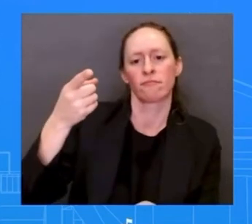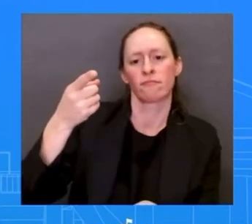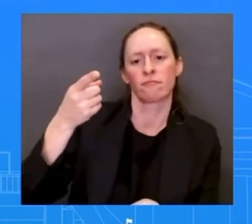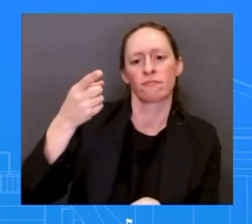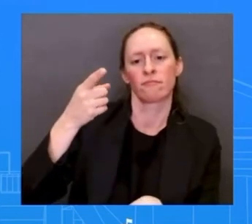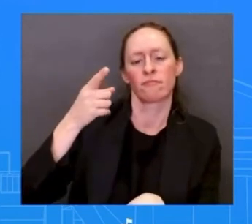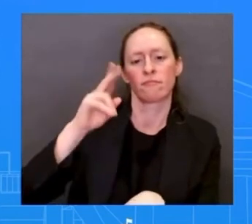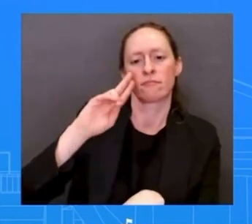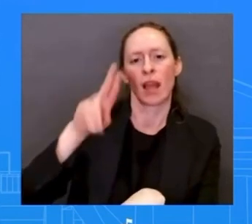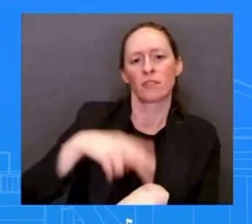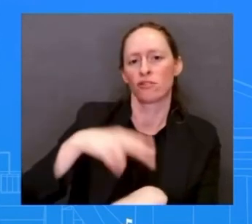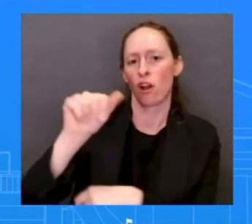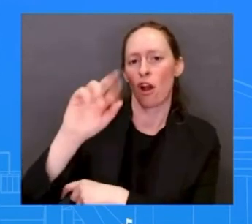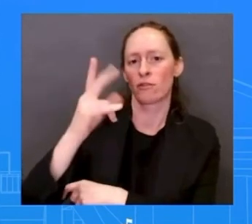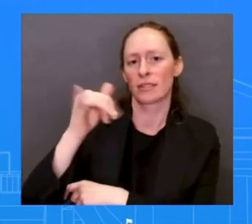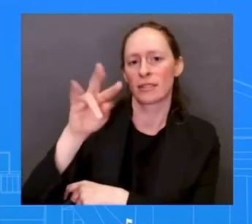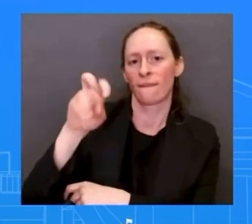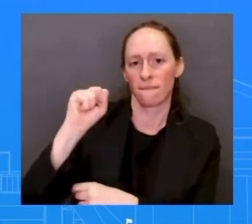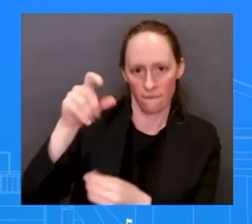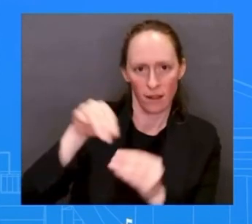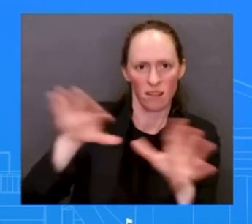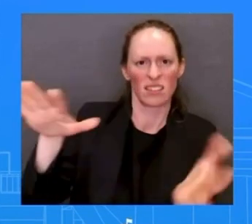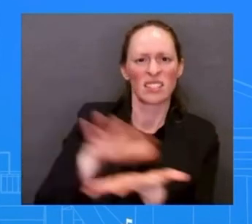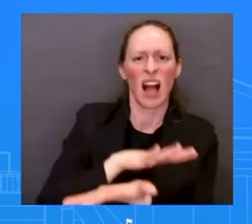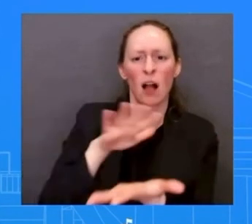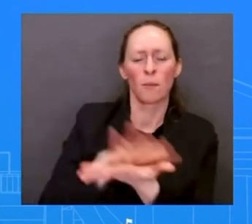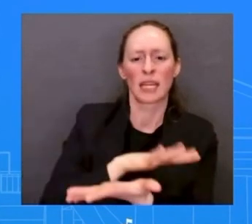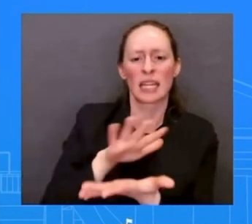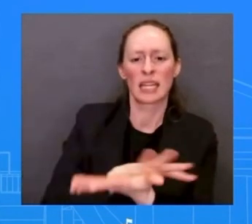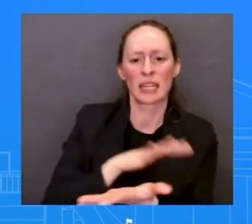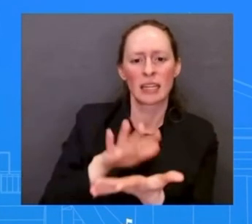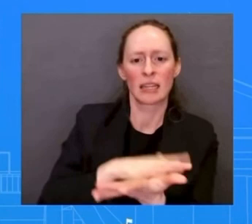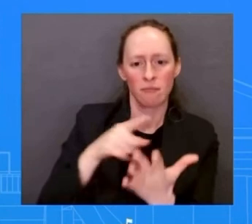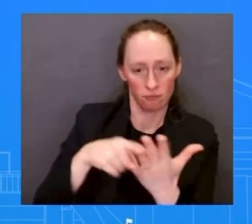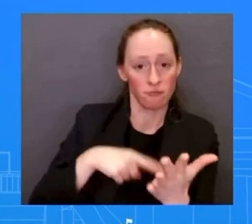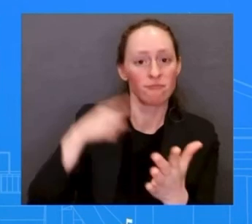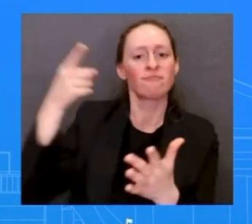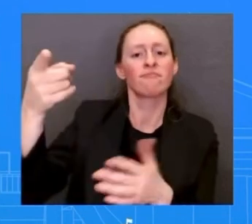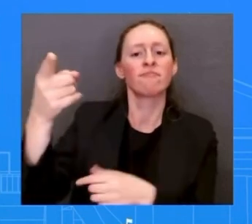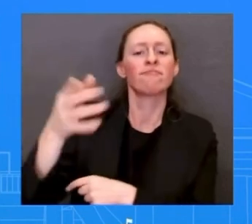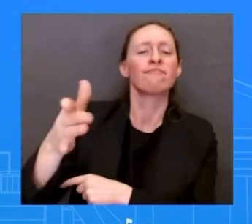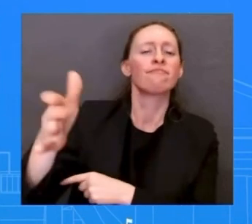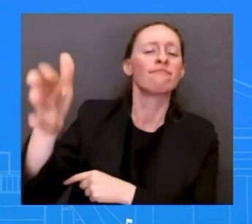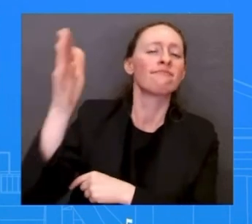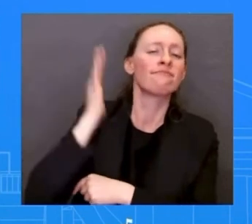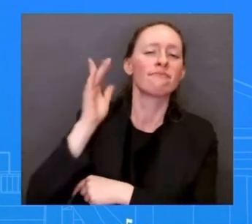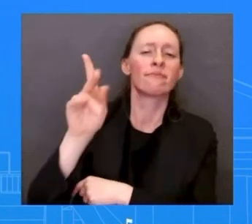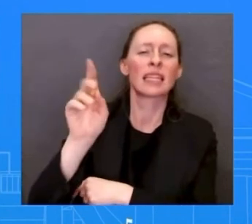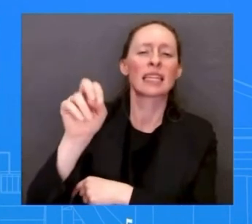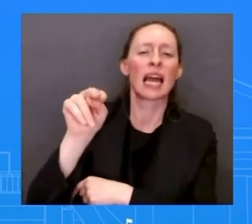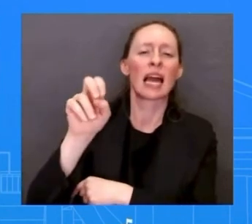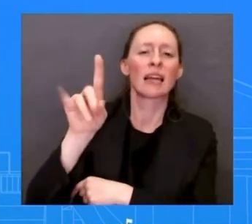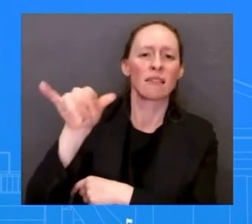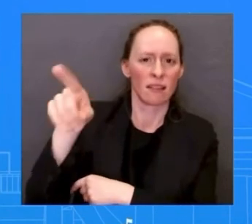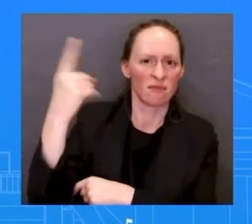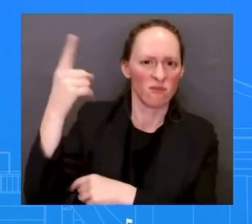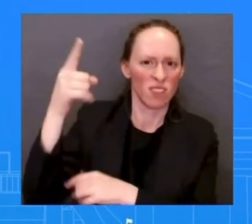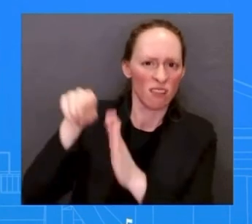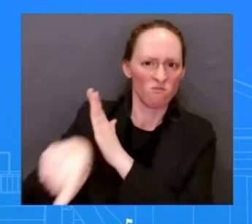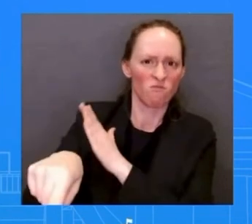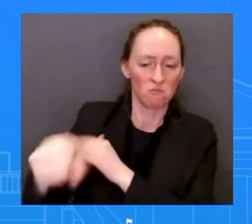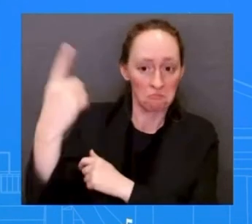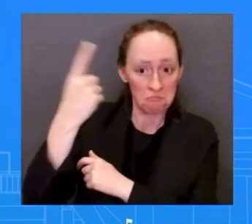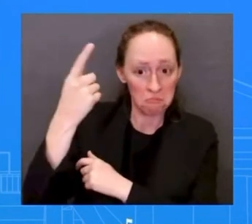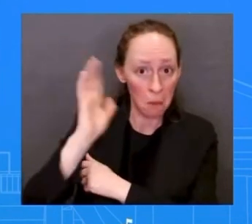been updated about the progress? What is the remaining number of records that will remain classified? Yeah, so I do have an update for